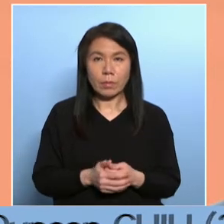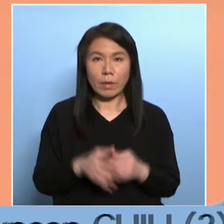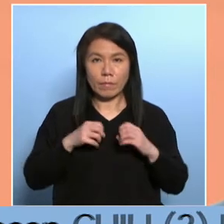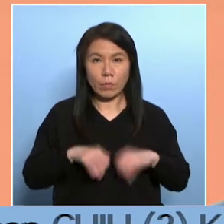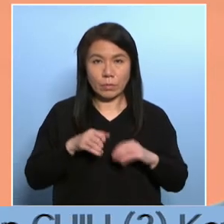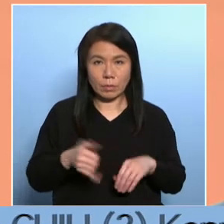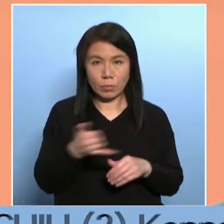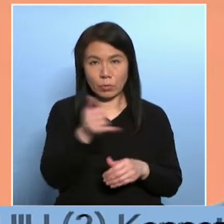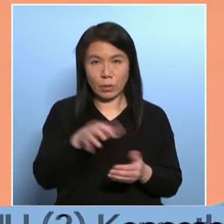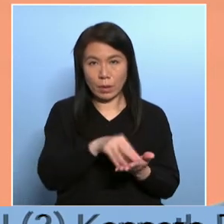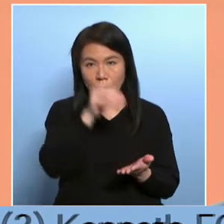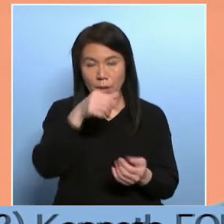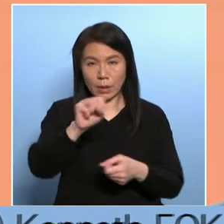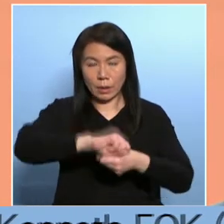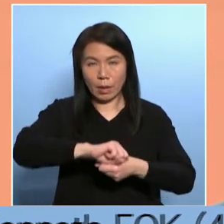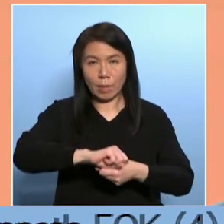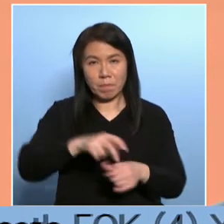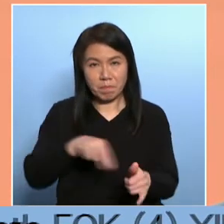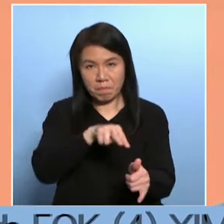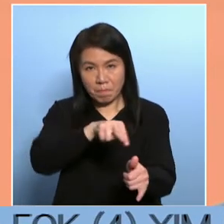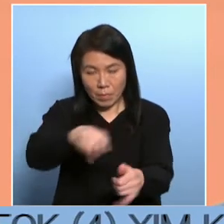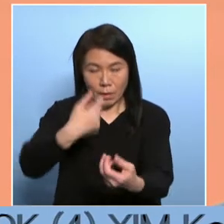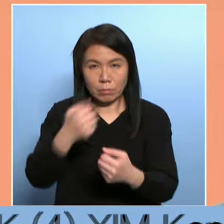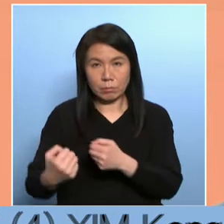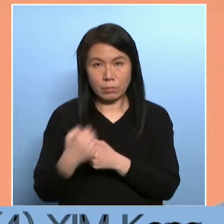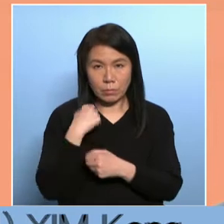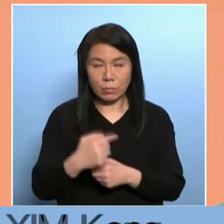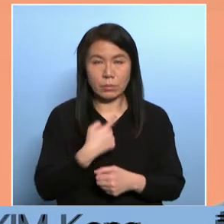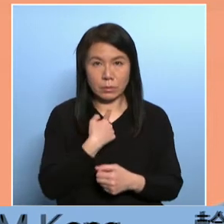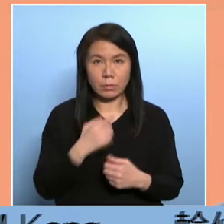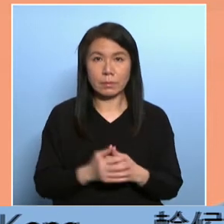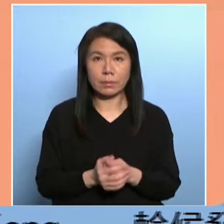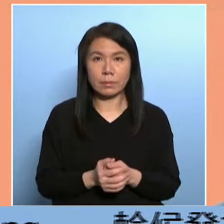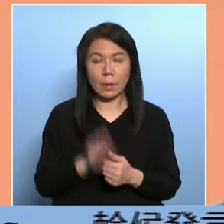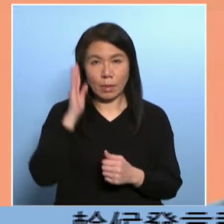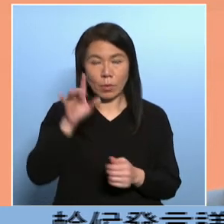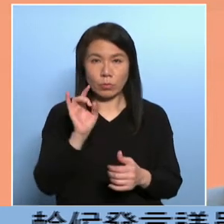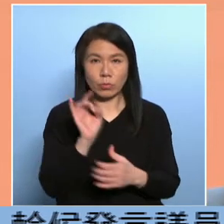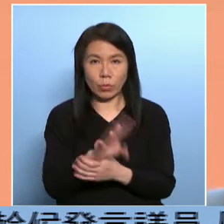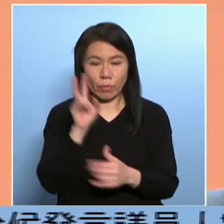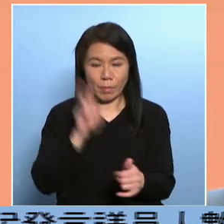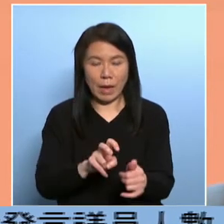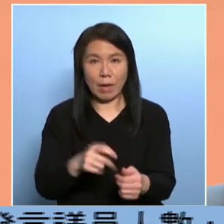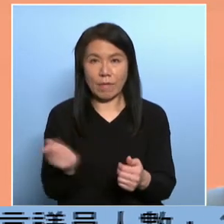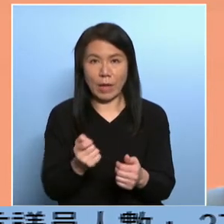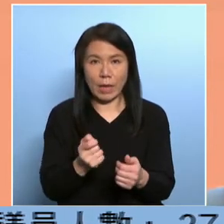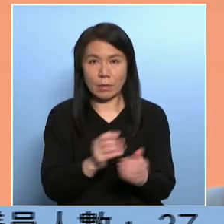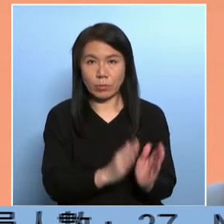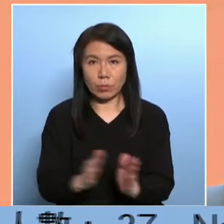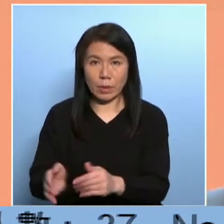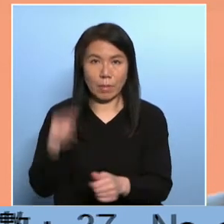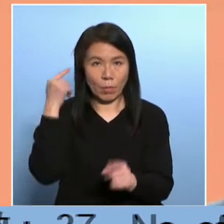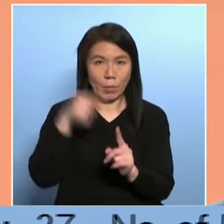the mental burden, and then we should include this function in the mobile app so that we'd be able to